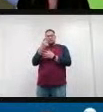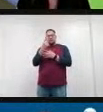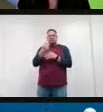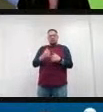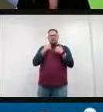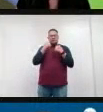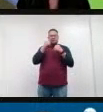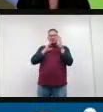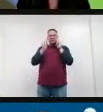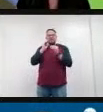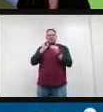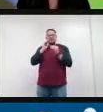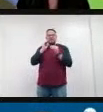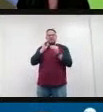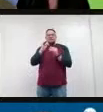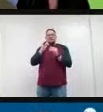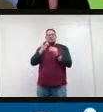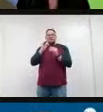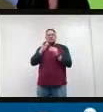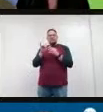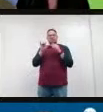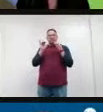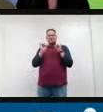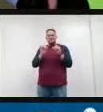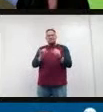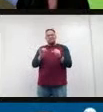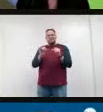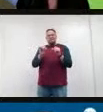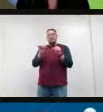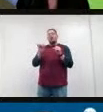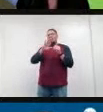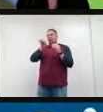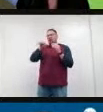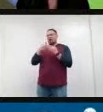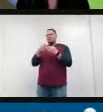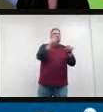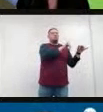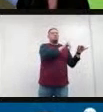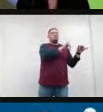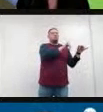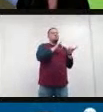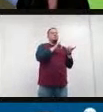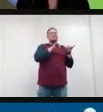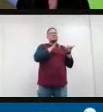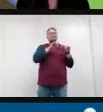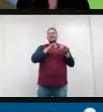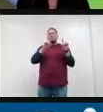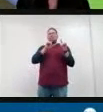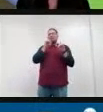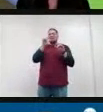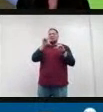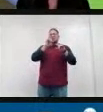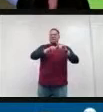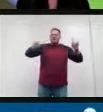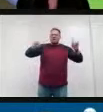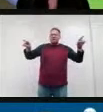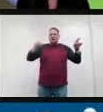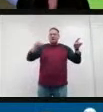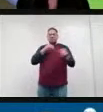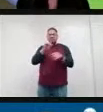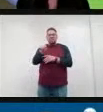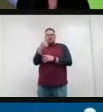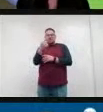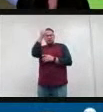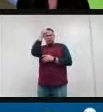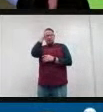perfect harmony. Then what do we really mean by diversity and inclusion? I may be the lone guy,